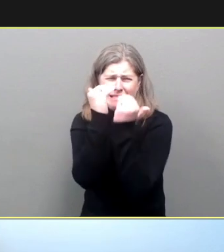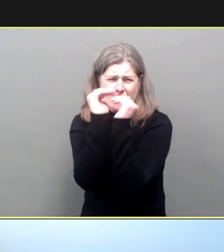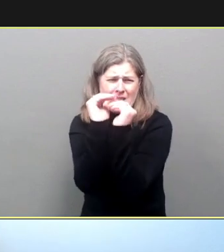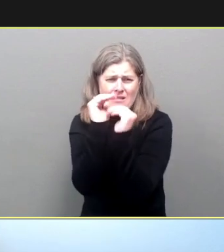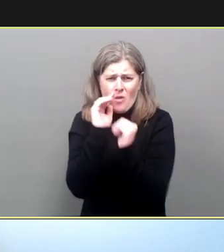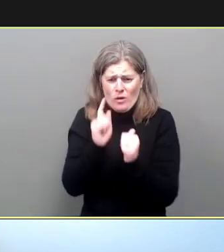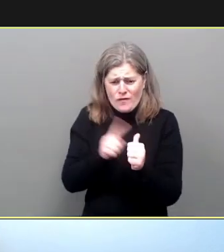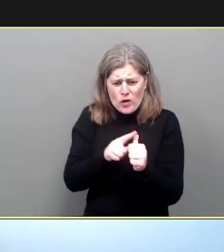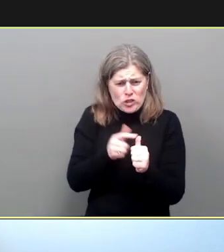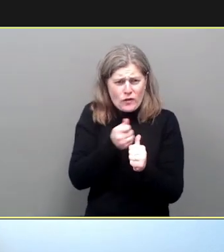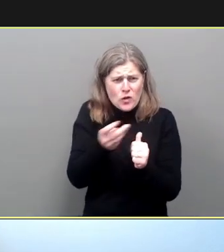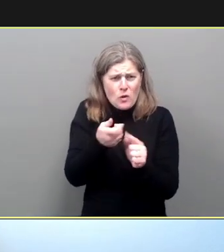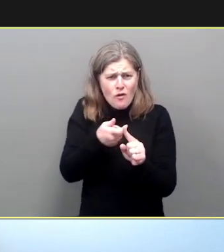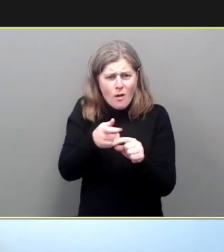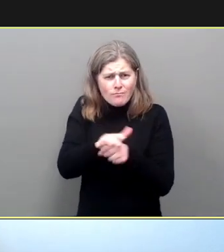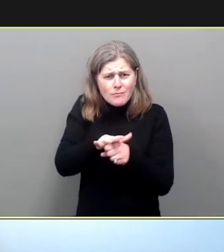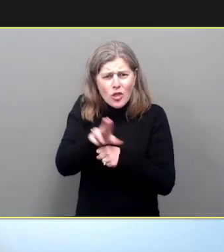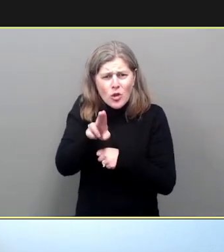United States